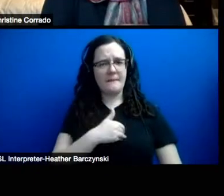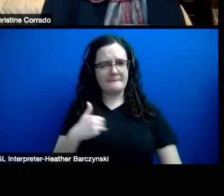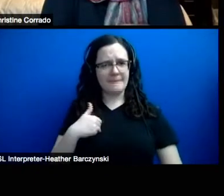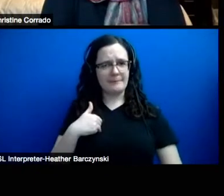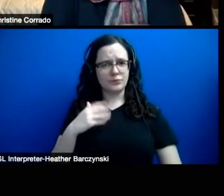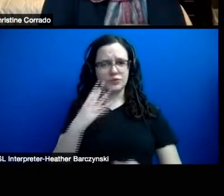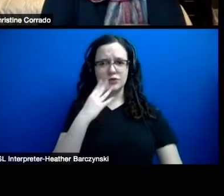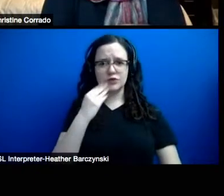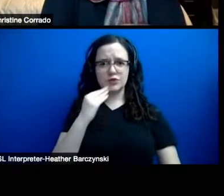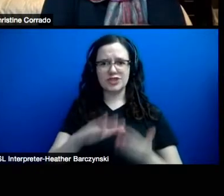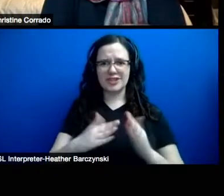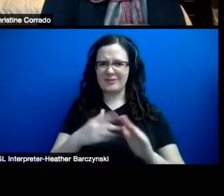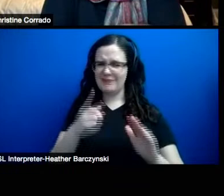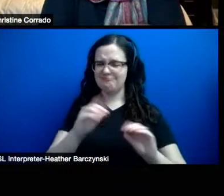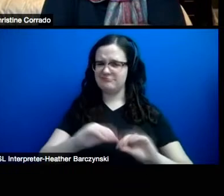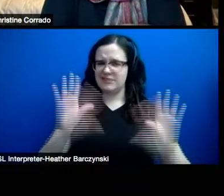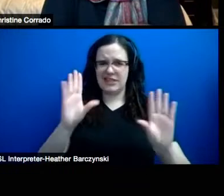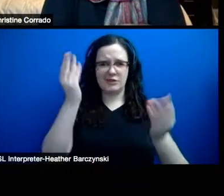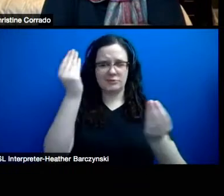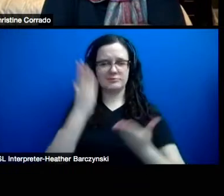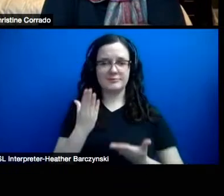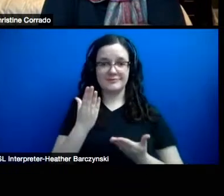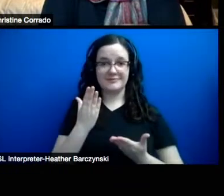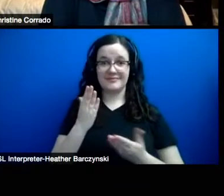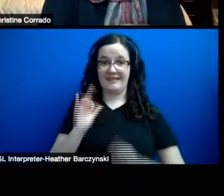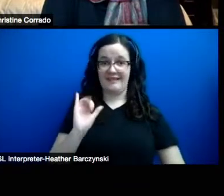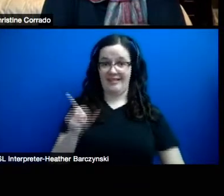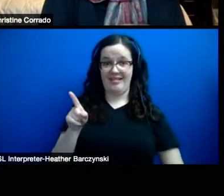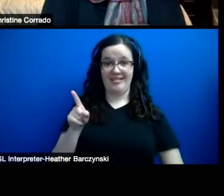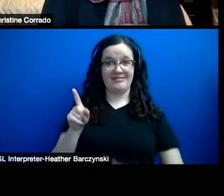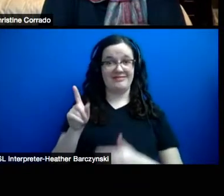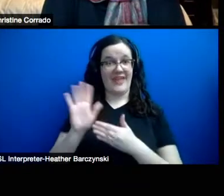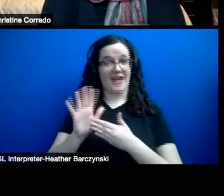me that statements made during the show